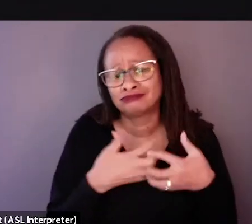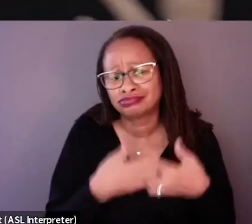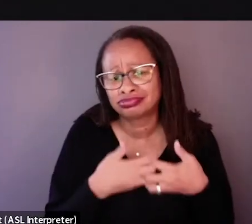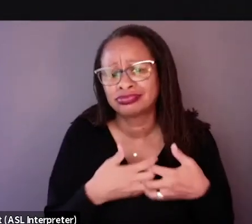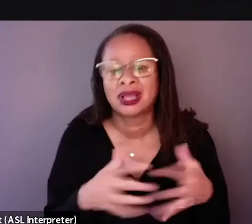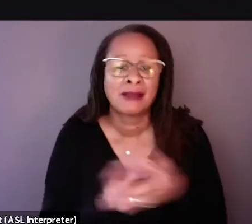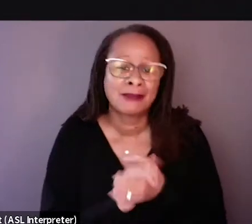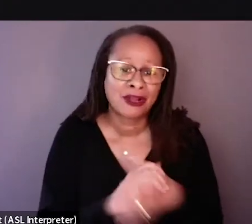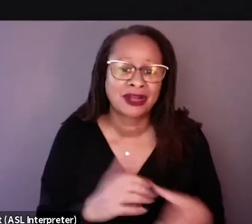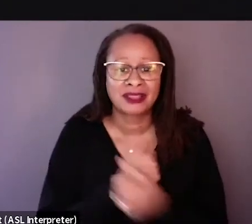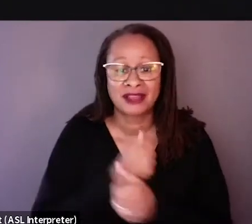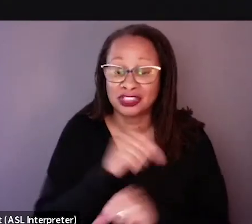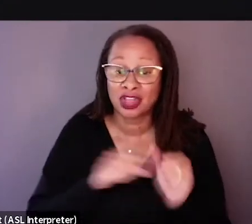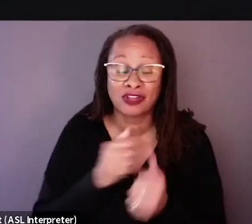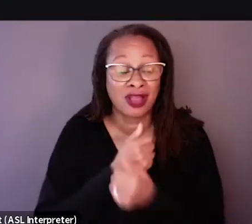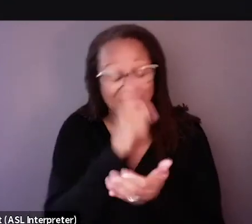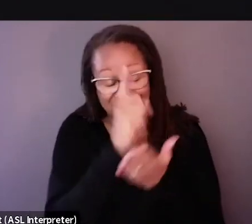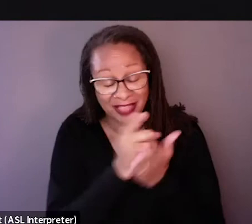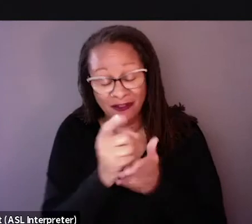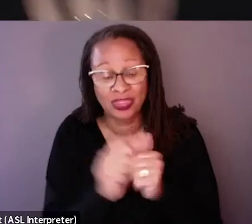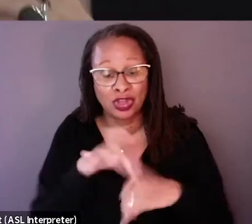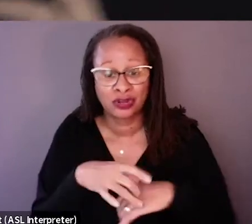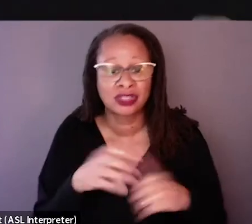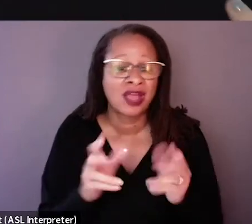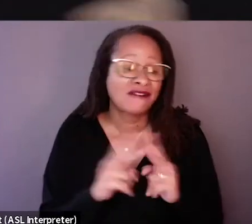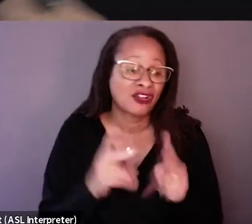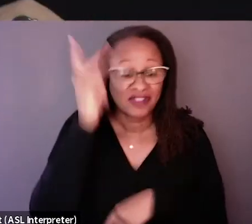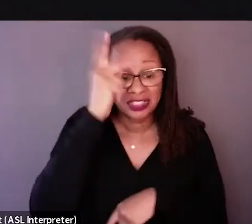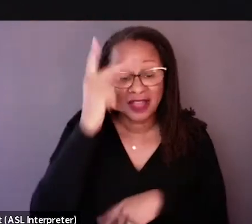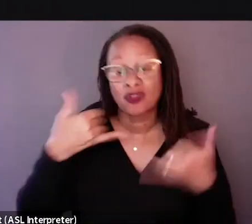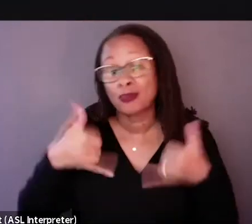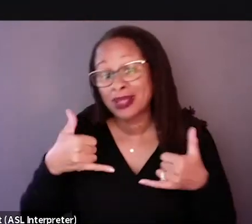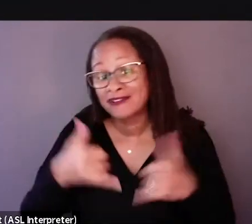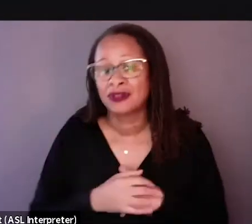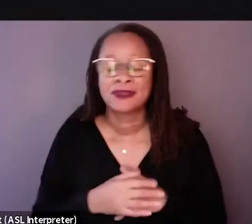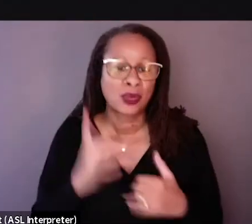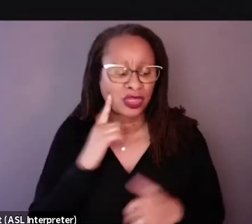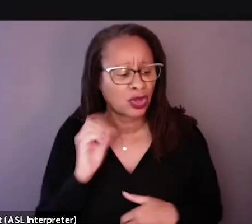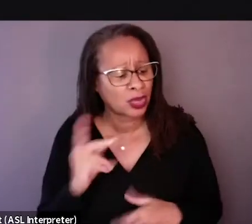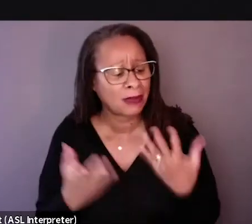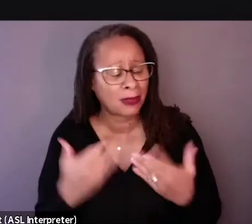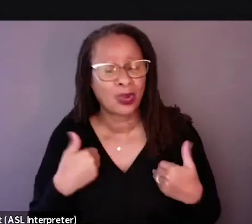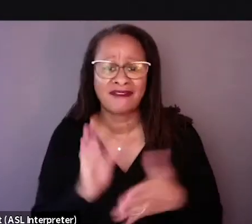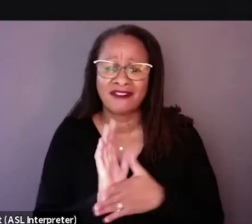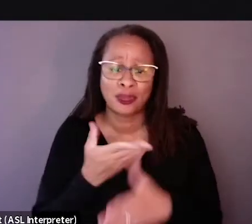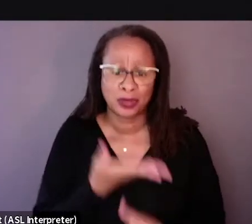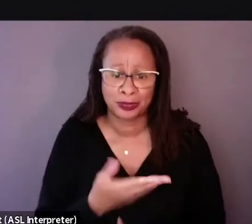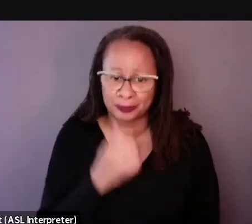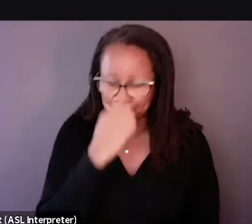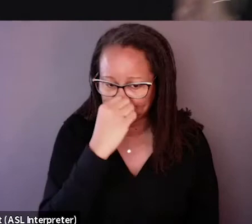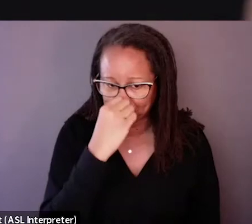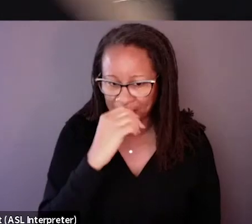other, they're also in love with the earth, they're very philosophical and playful, that's when we thought, okay, maybe there's really a film here.